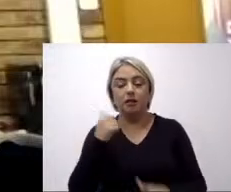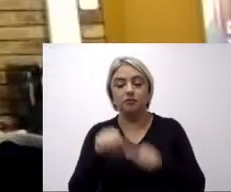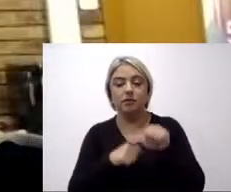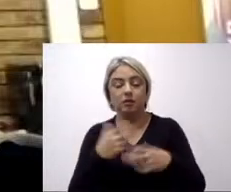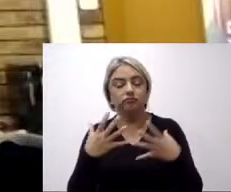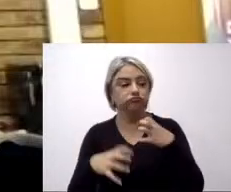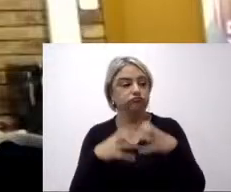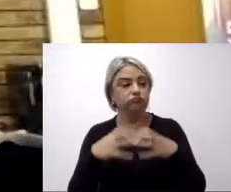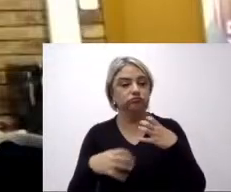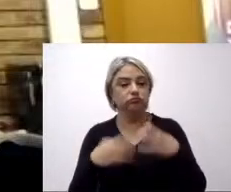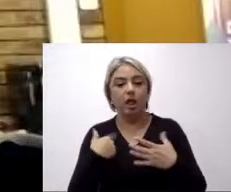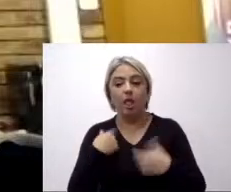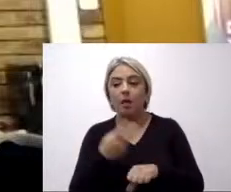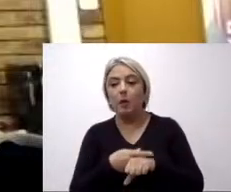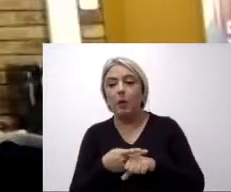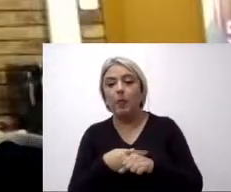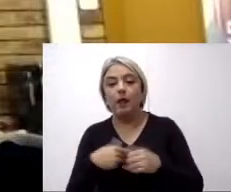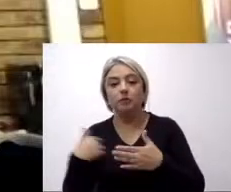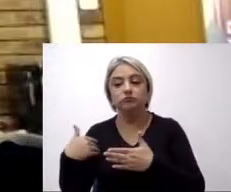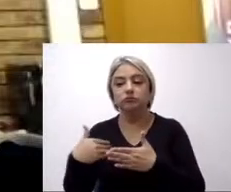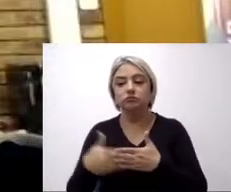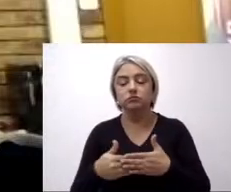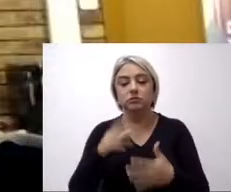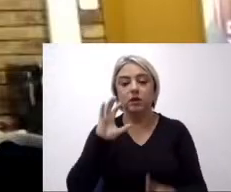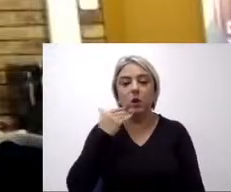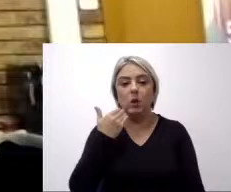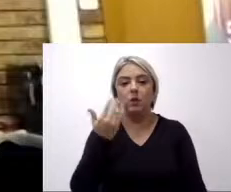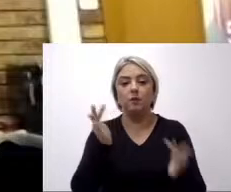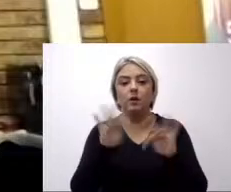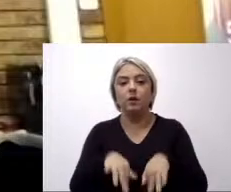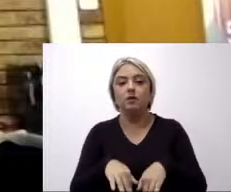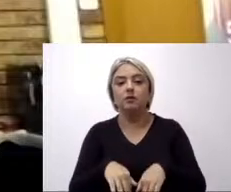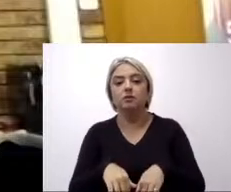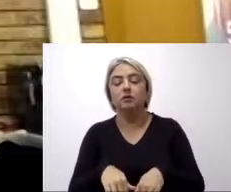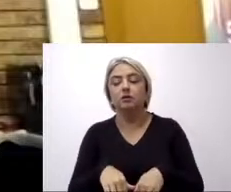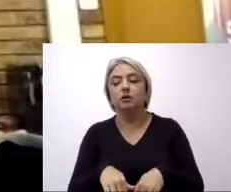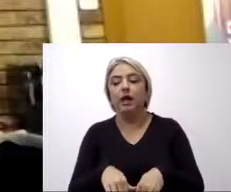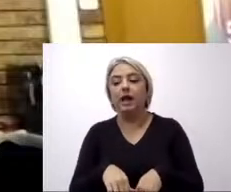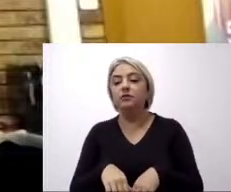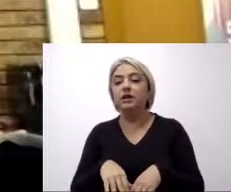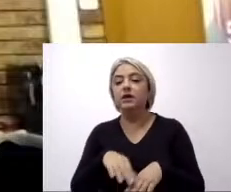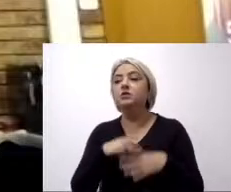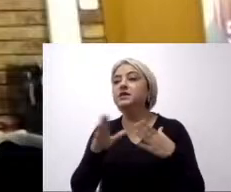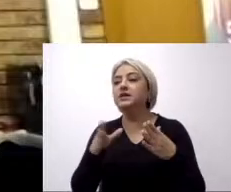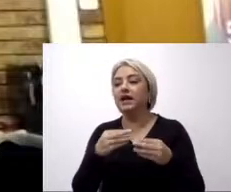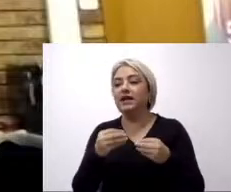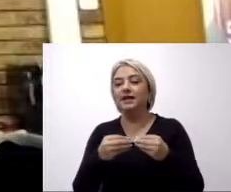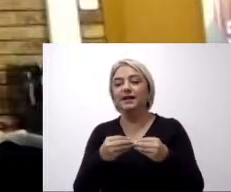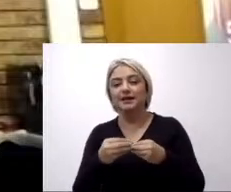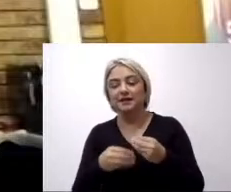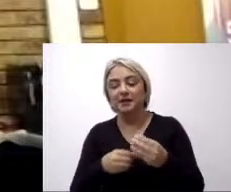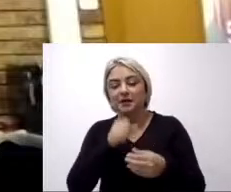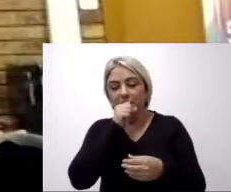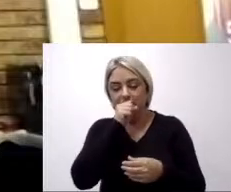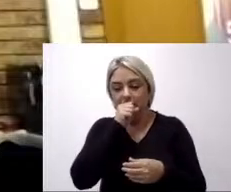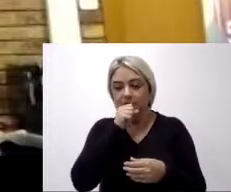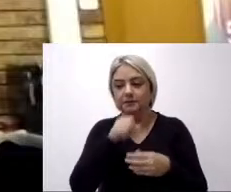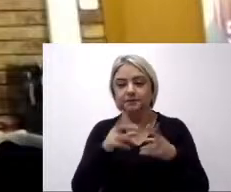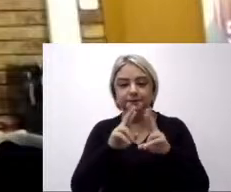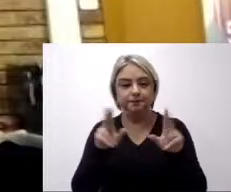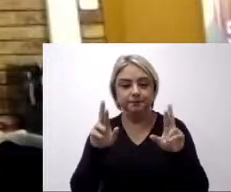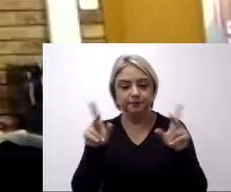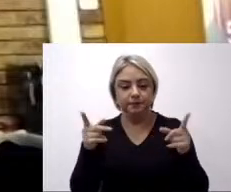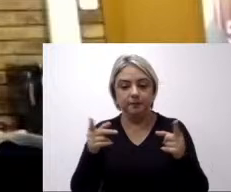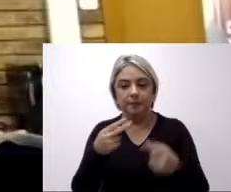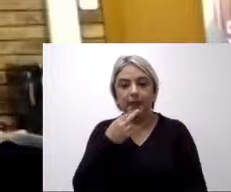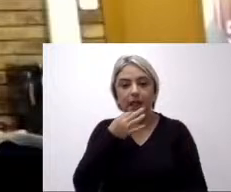conflict in the solution at the end. A lot of time we say, oh, maybe it's not really coherent, the government position. But when you follow,